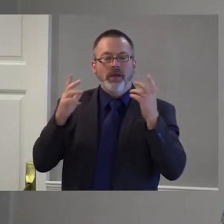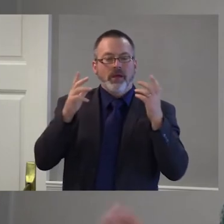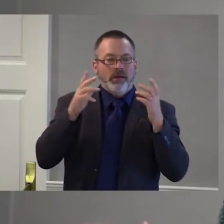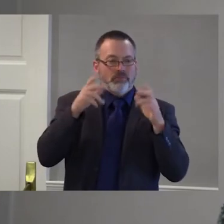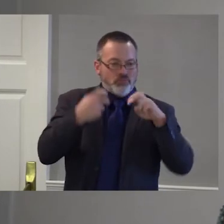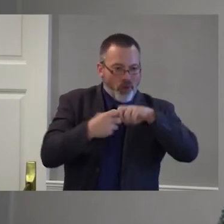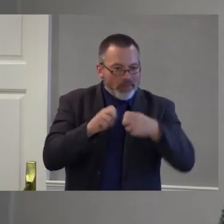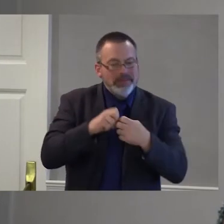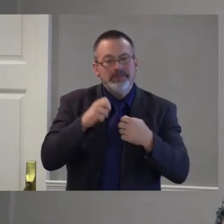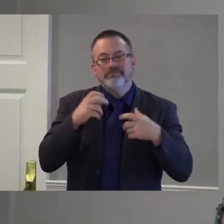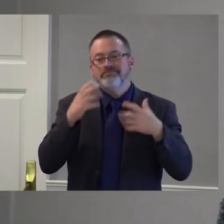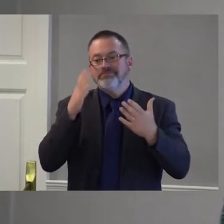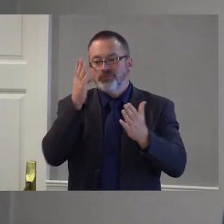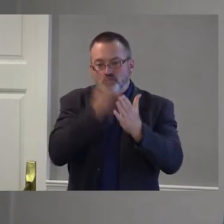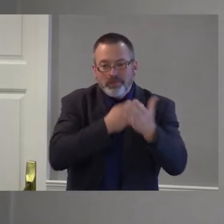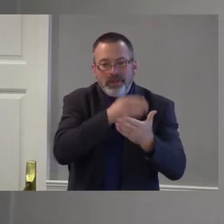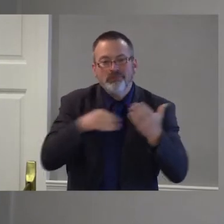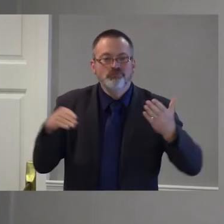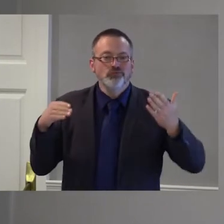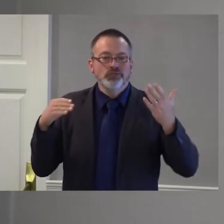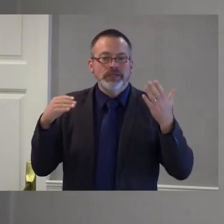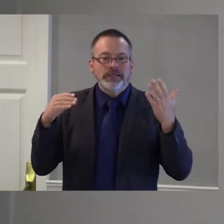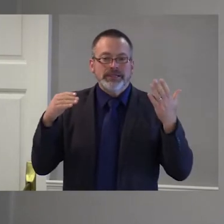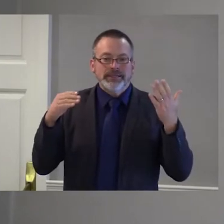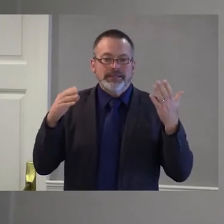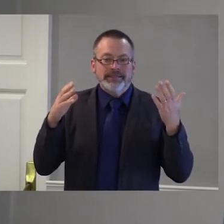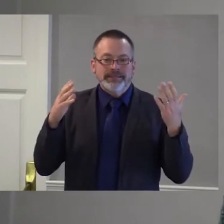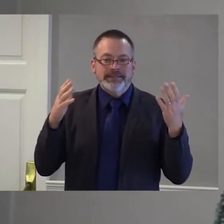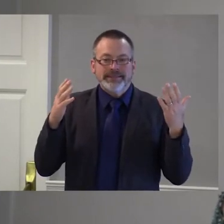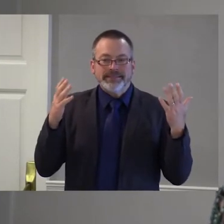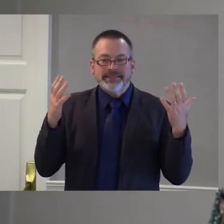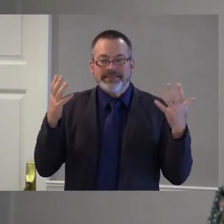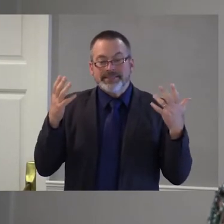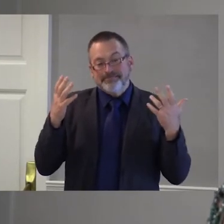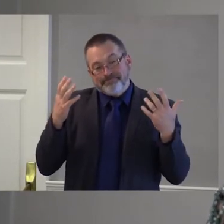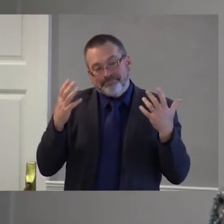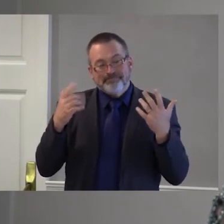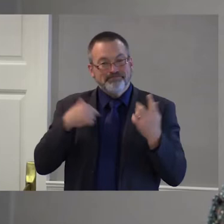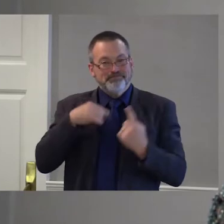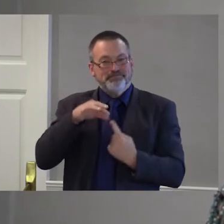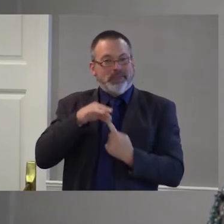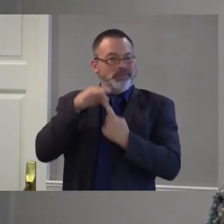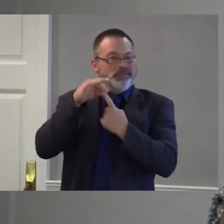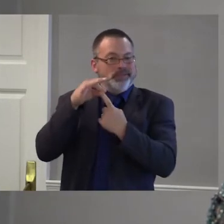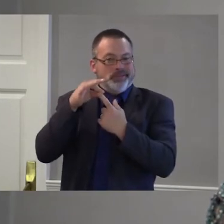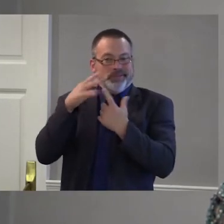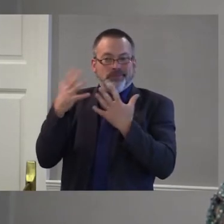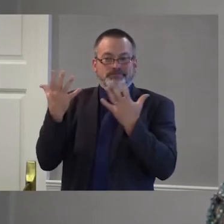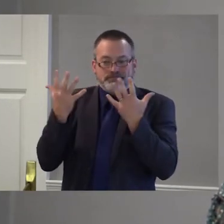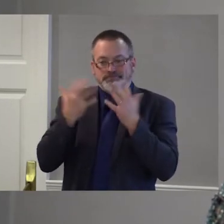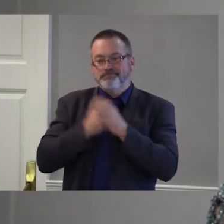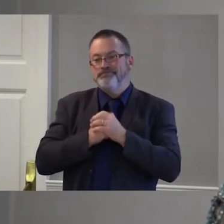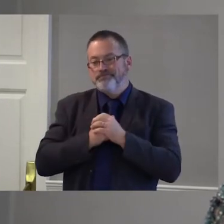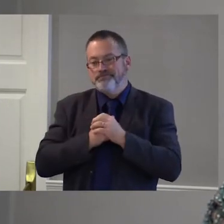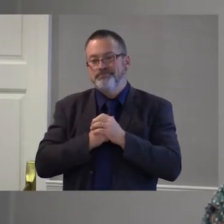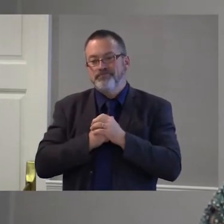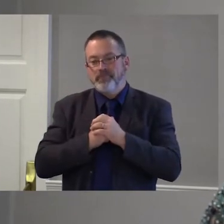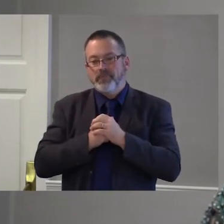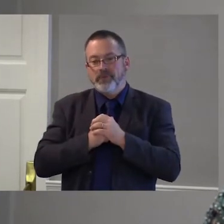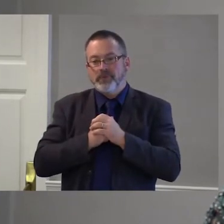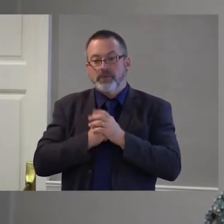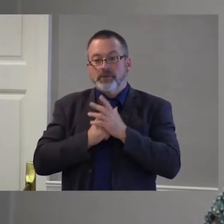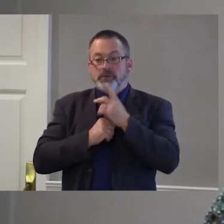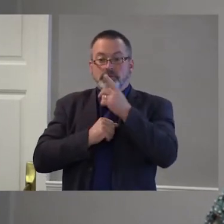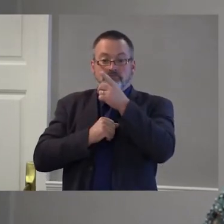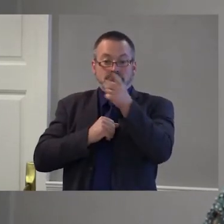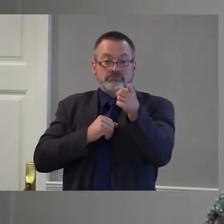seen as special or inspirational. From VCIL's beginnings over 40 years ago, our work has been to